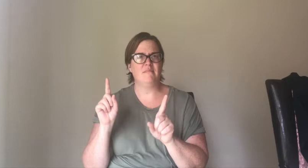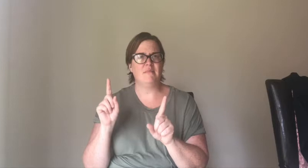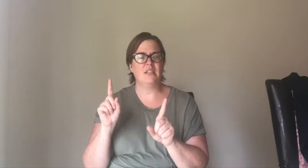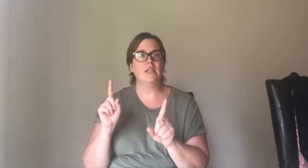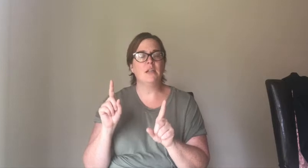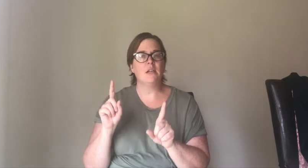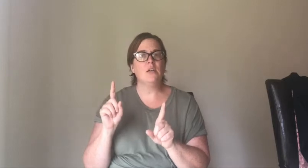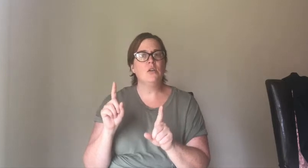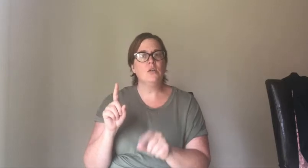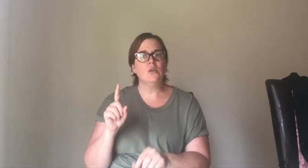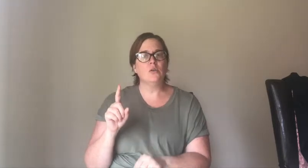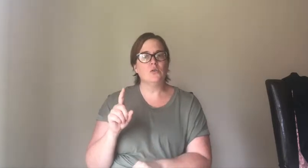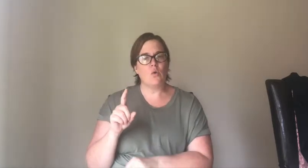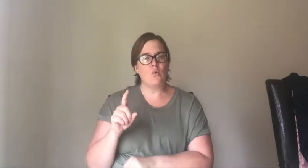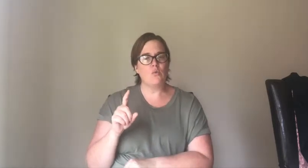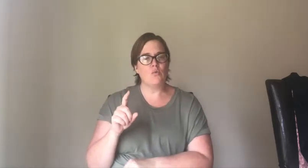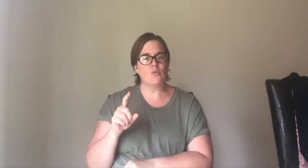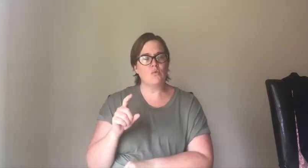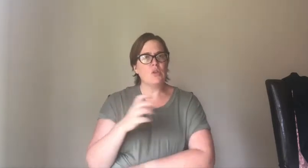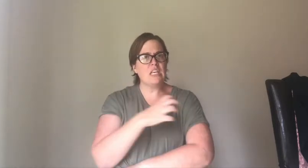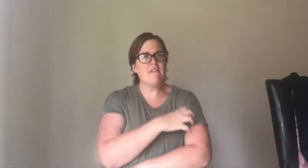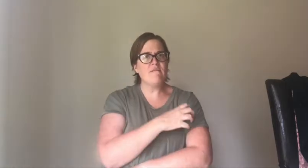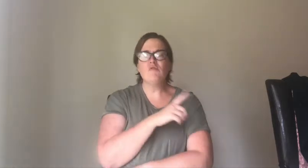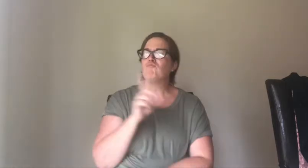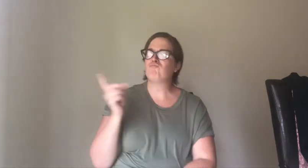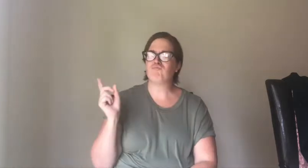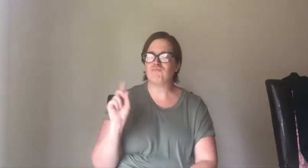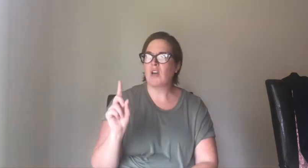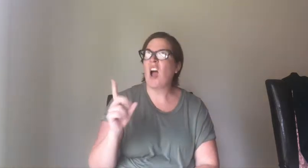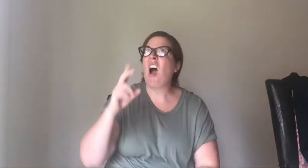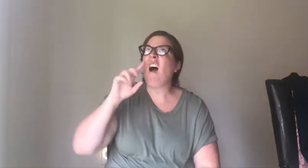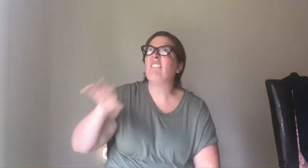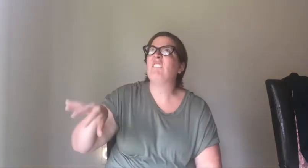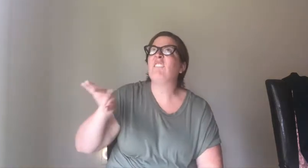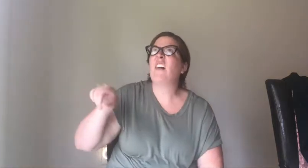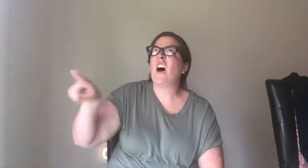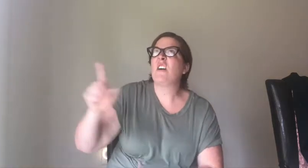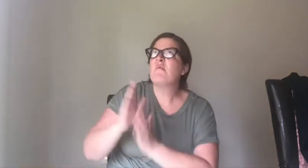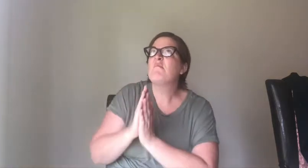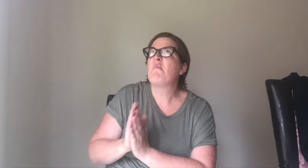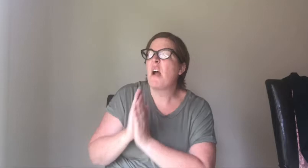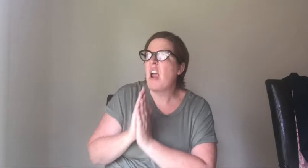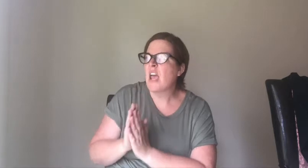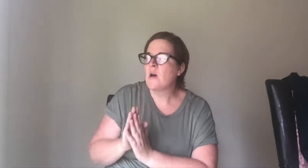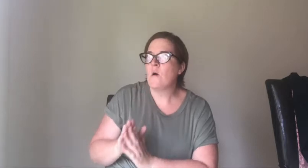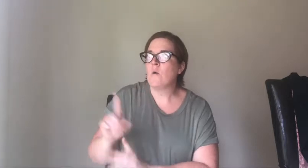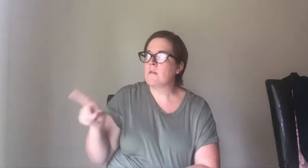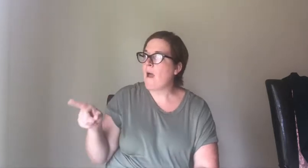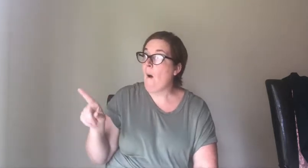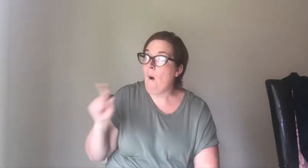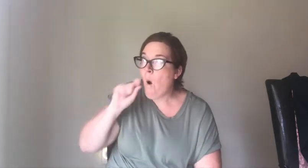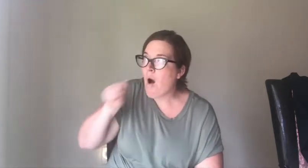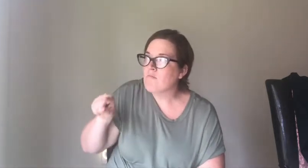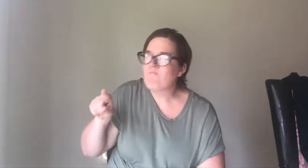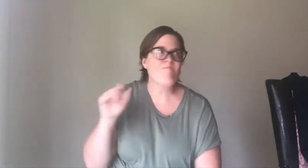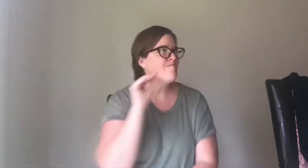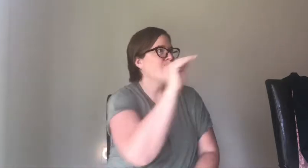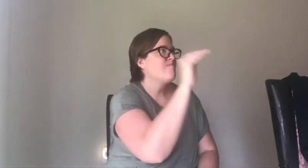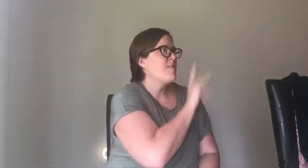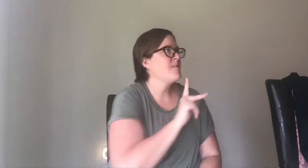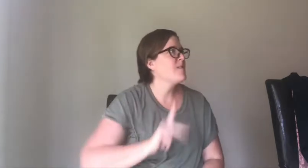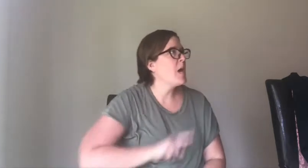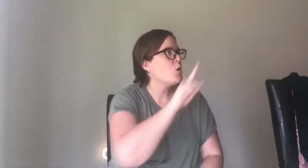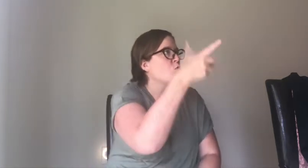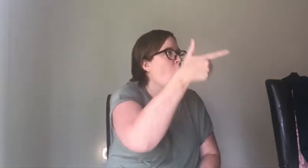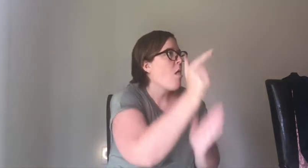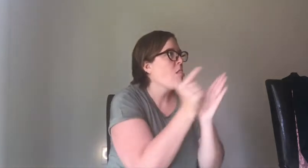weird. Wouldn't that be a great bumper sticker? Almost like the Keep Portland weird, if you've ever seen those bumper stickers. That's kind of the idea. Keep Christianity weird.